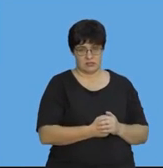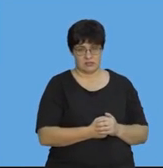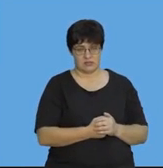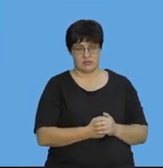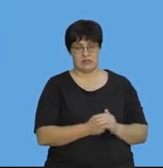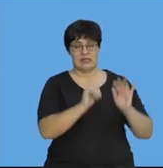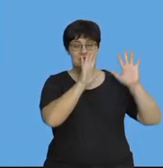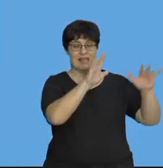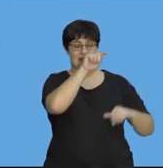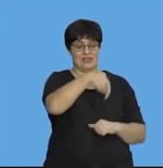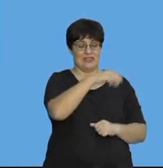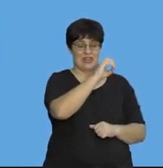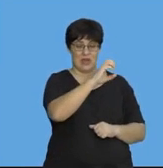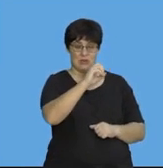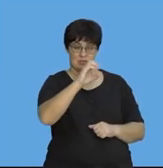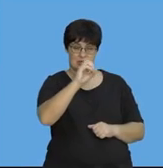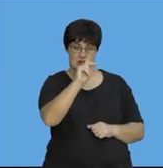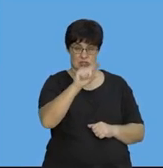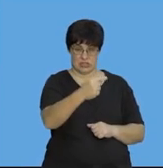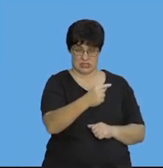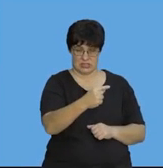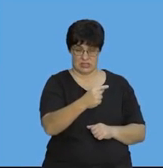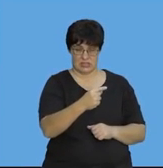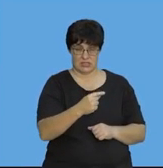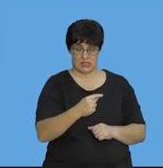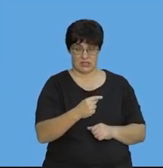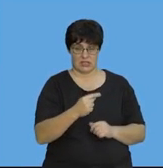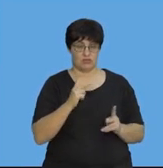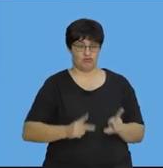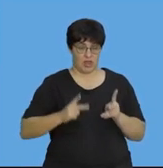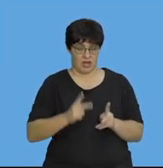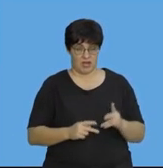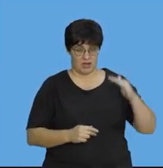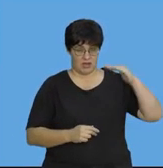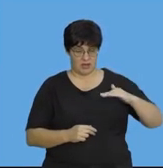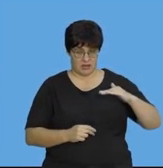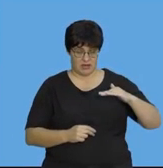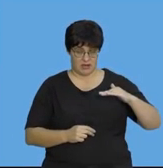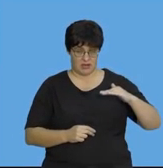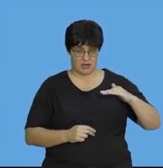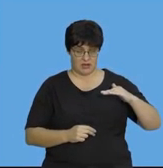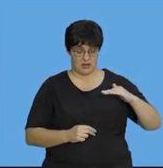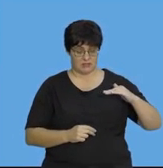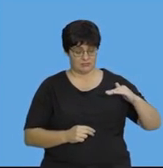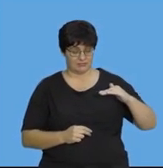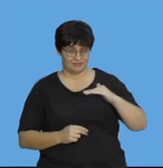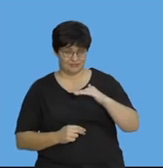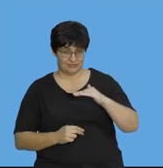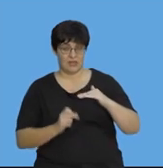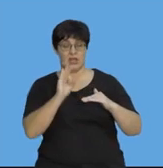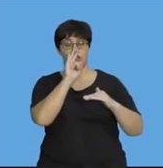have our 10,000 kilogram freight train car, which is going